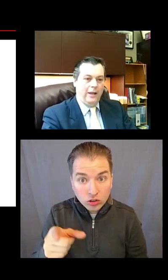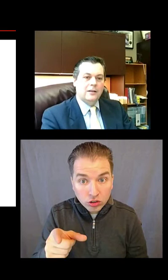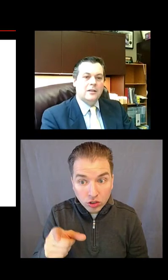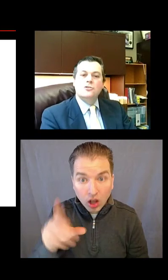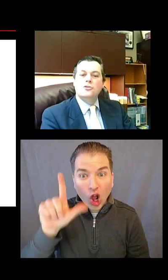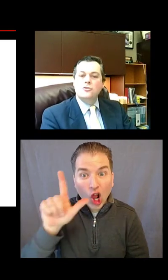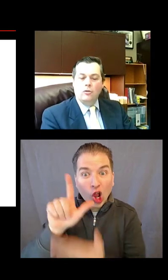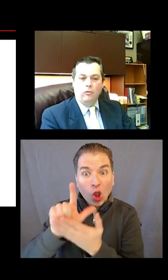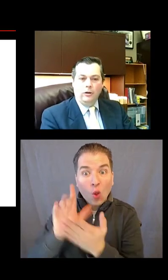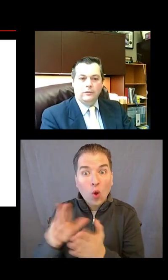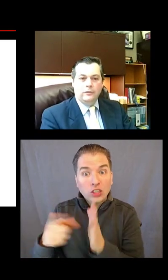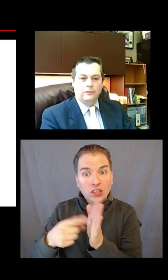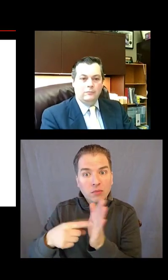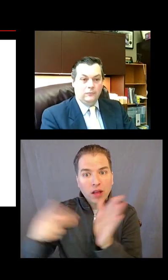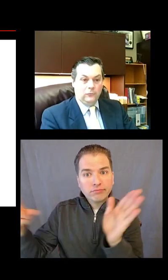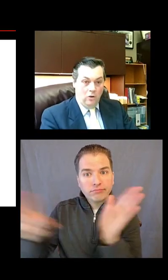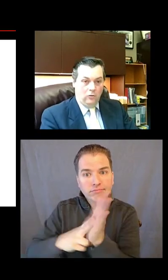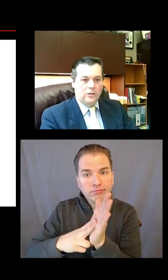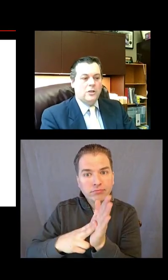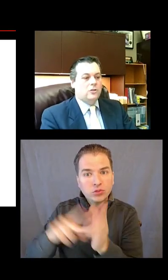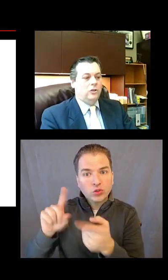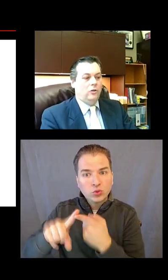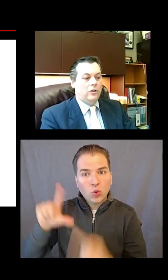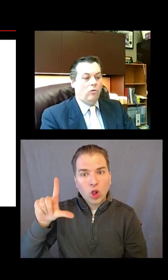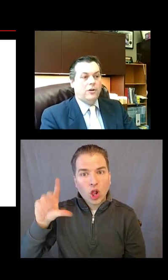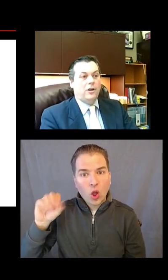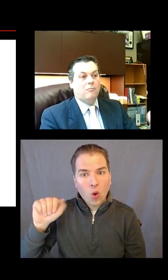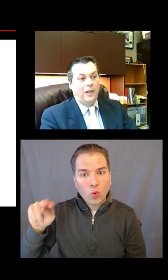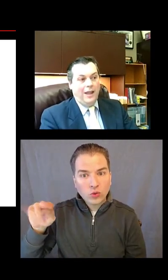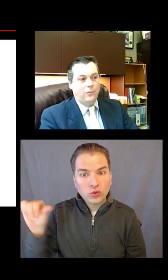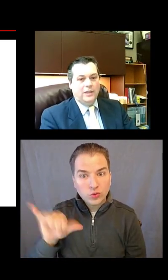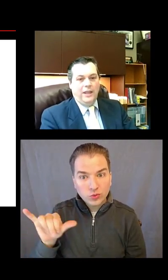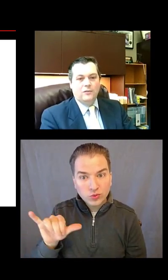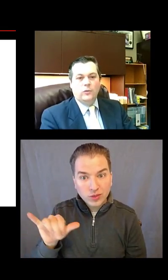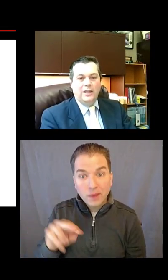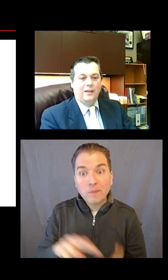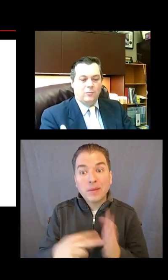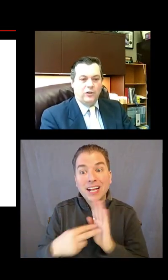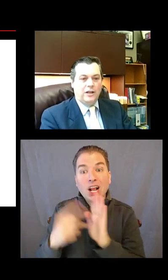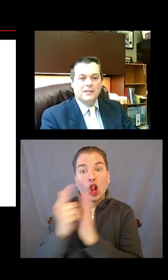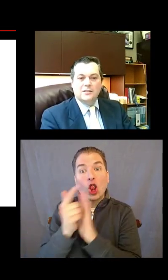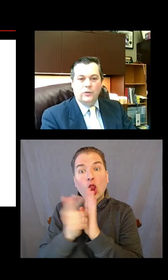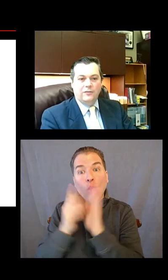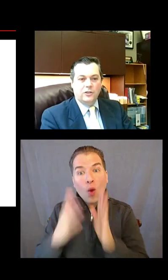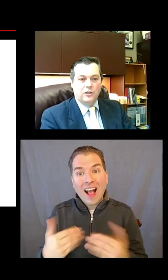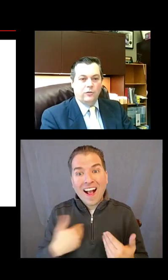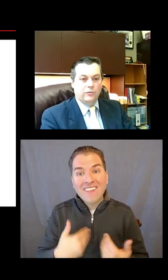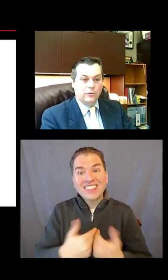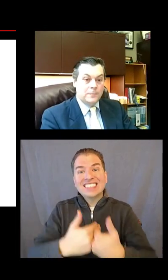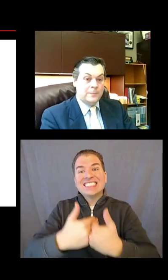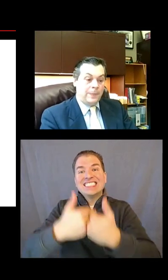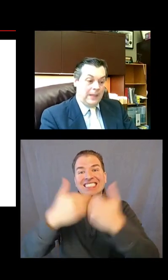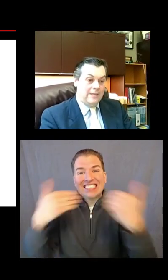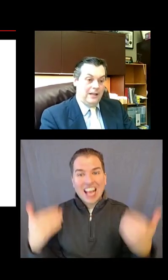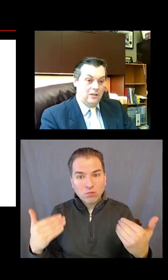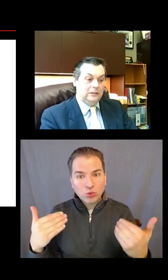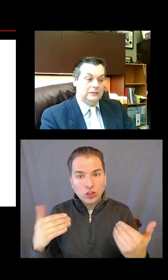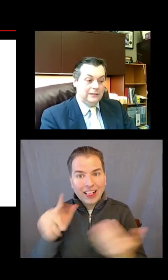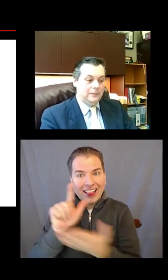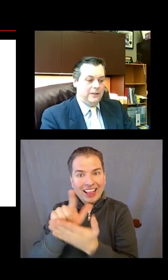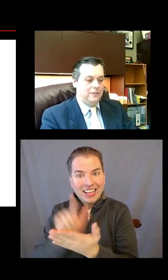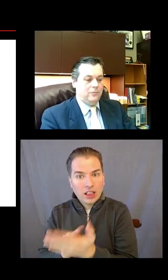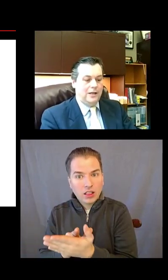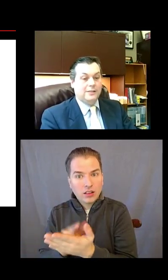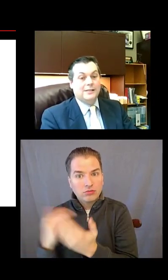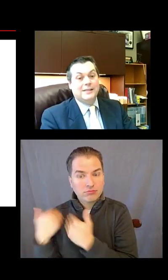in a way to your loan. So in order to comply with that, we have a process that we have to go through, and that's called a